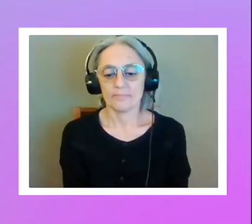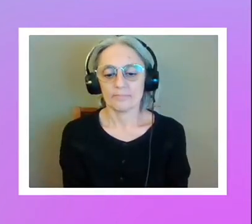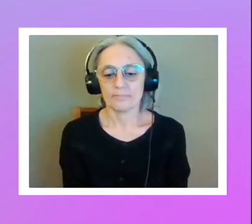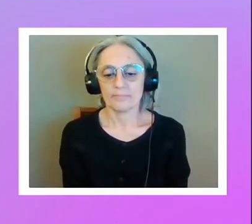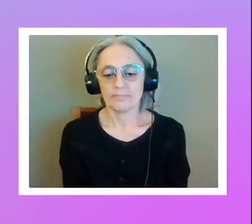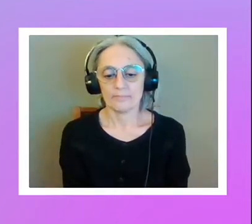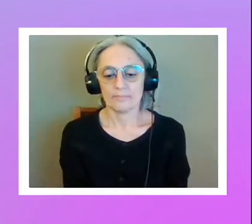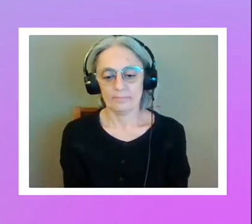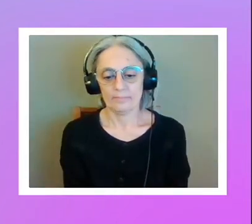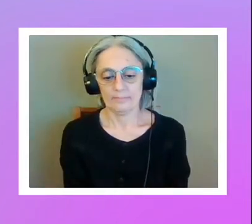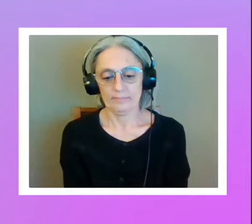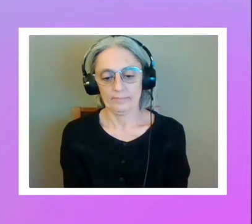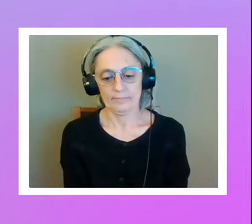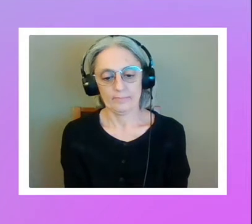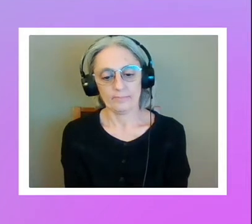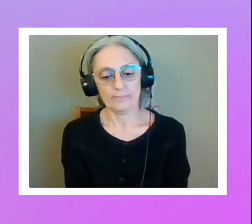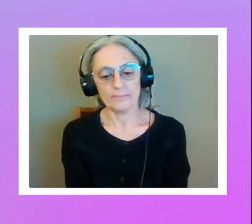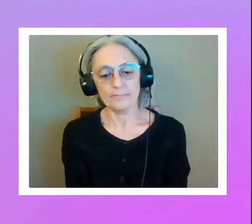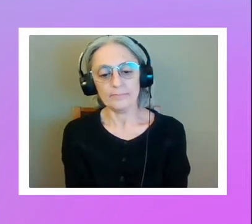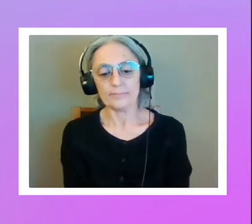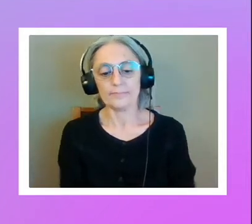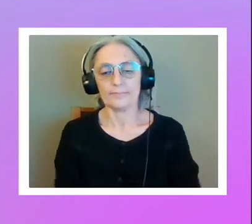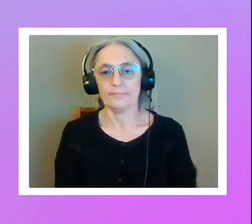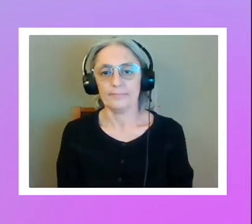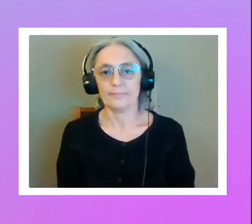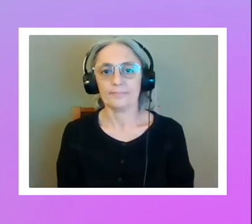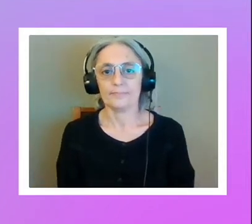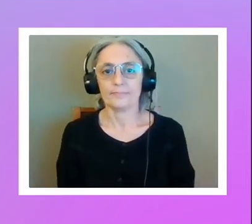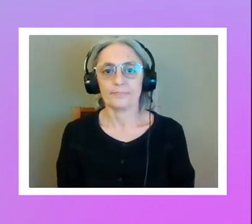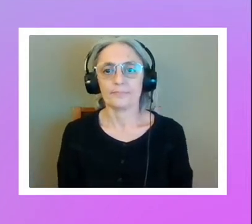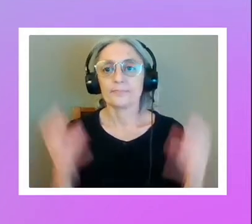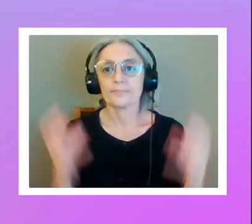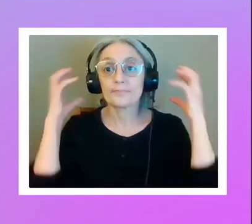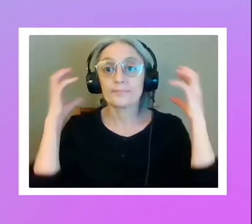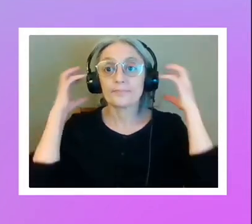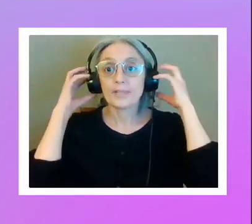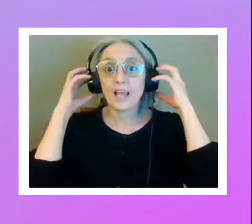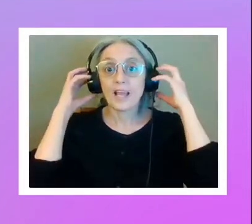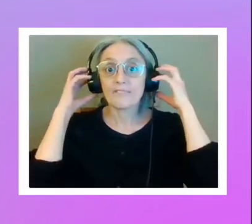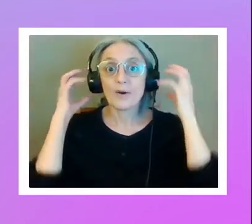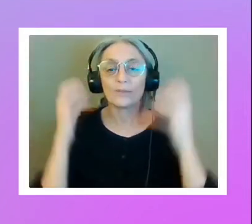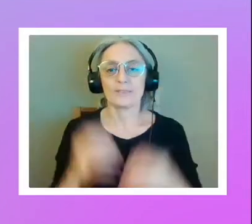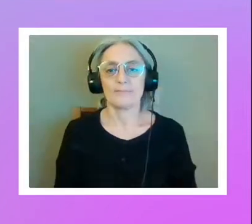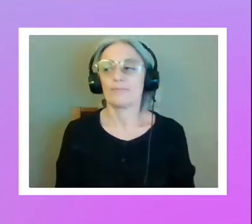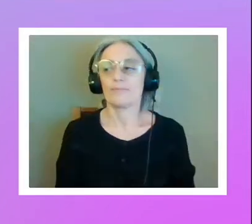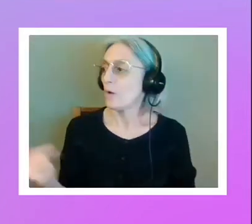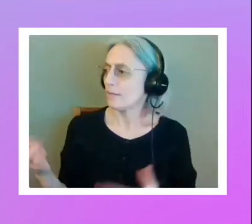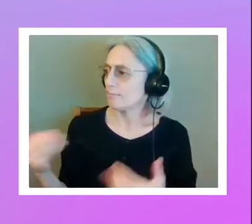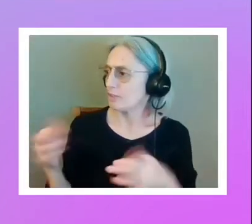Headset, headphones. Keep going. What else do you got, Josh? We got